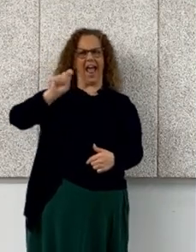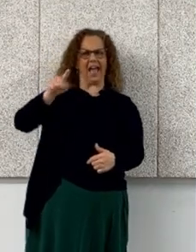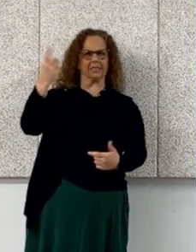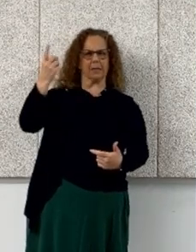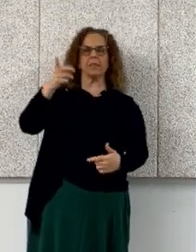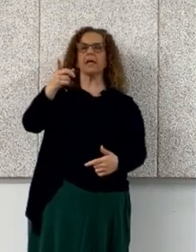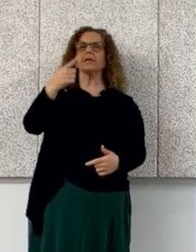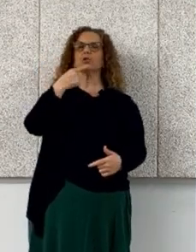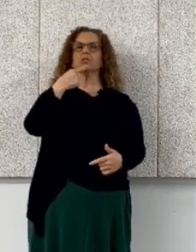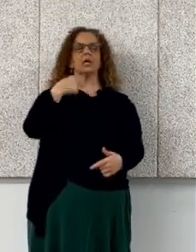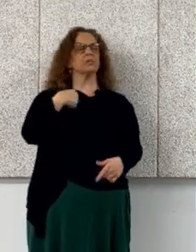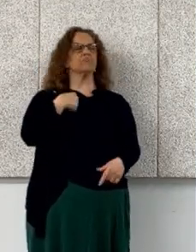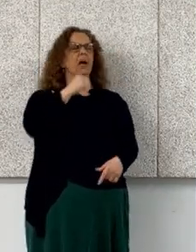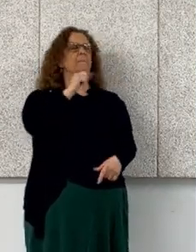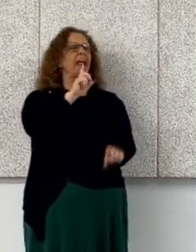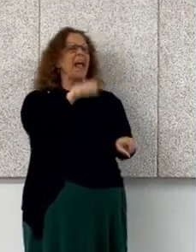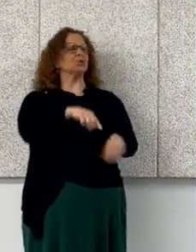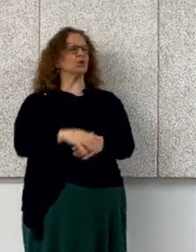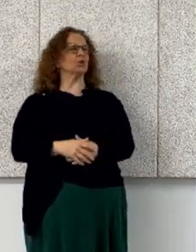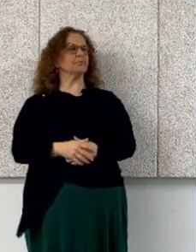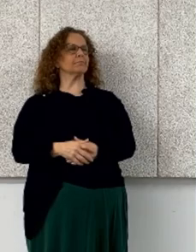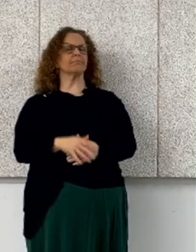said, you know what, I'm not gonna answer that one.